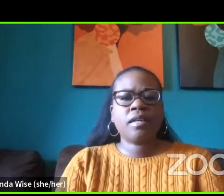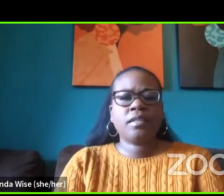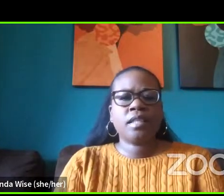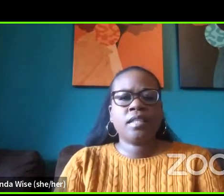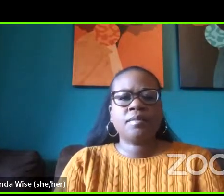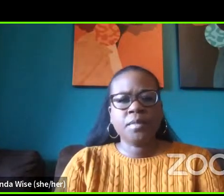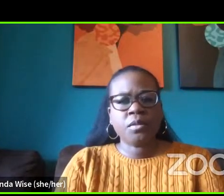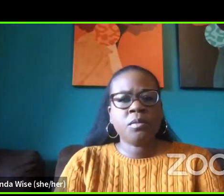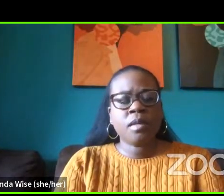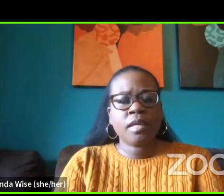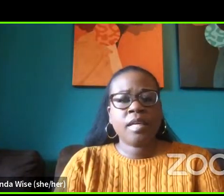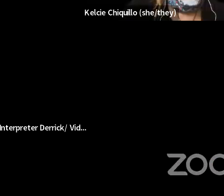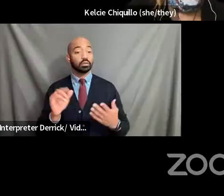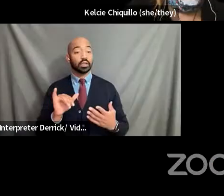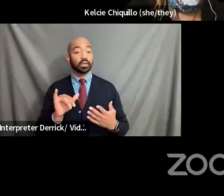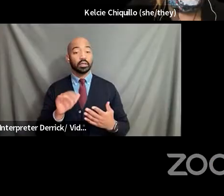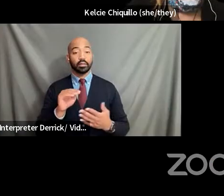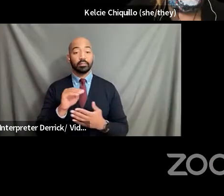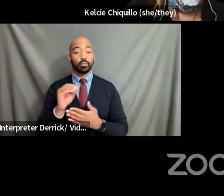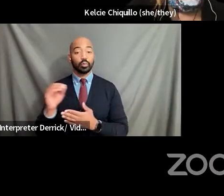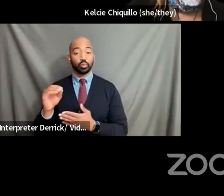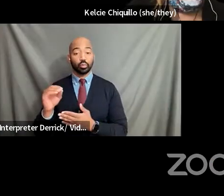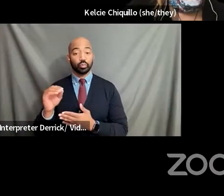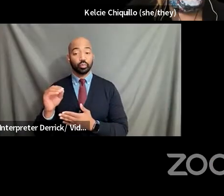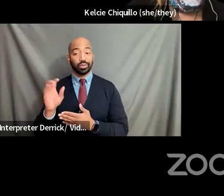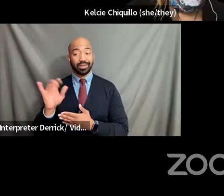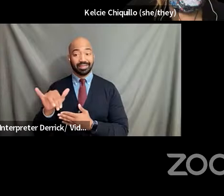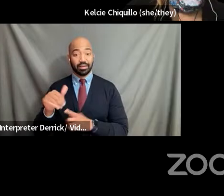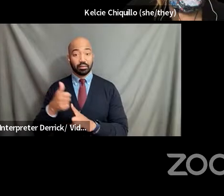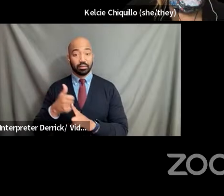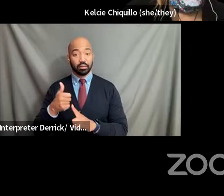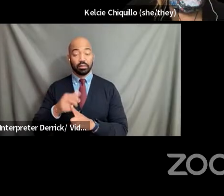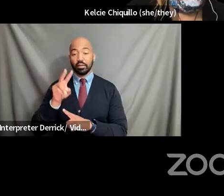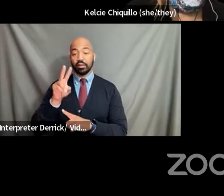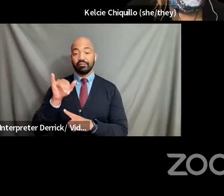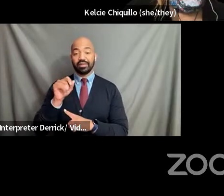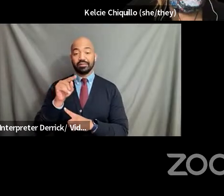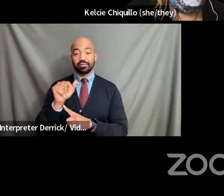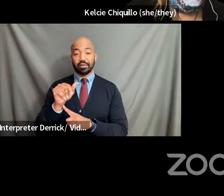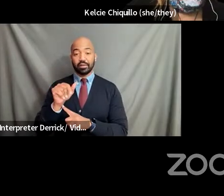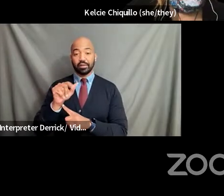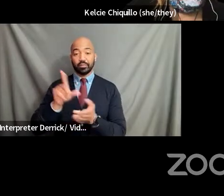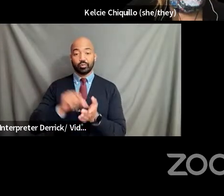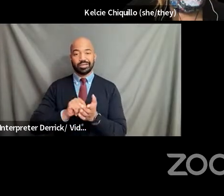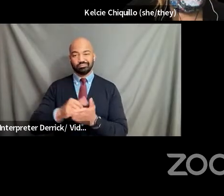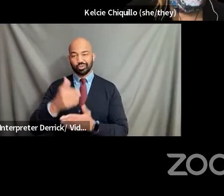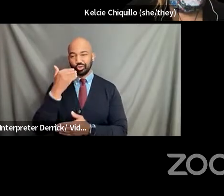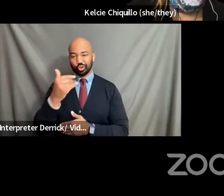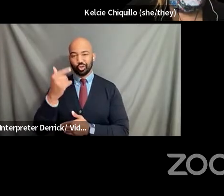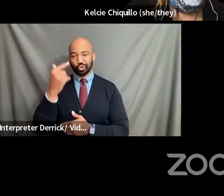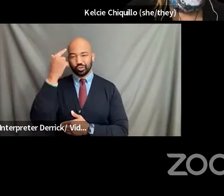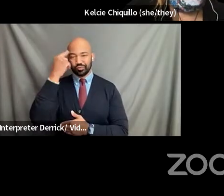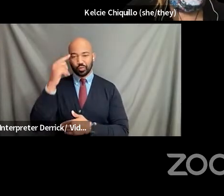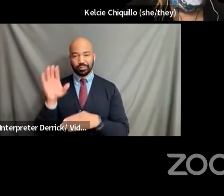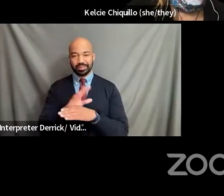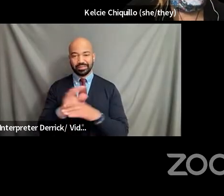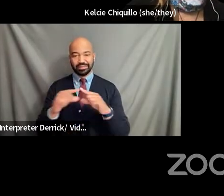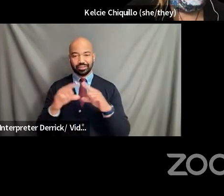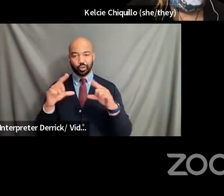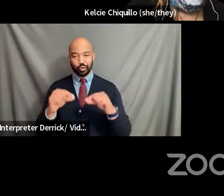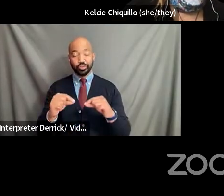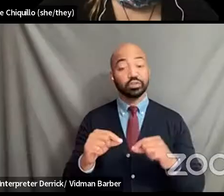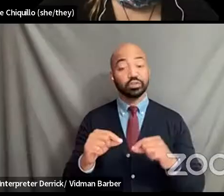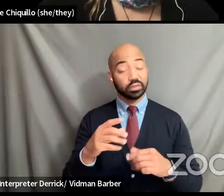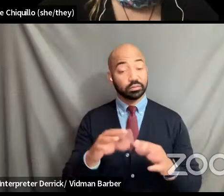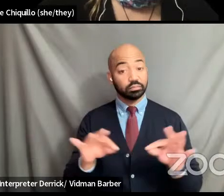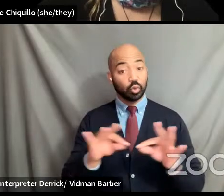business cards is Moo, MOO, as well as Vistaprint. And so definitely keep those with you when you're going to conferences. There